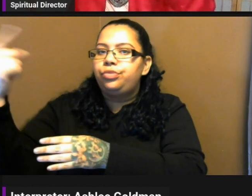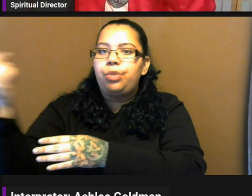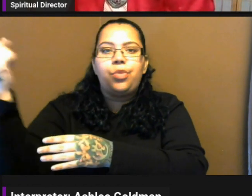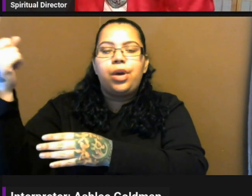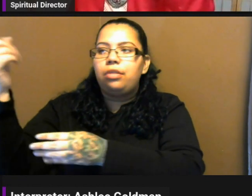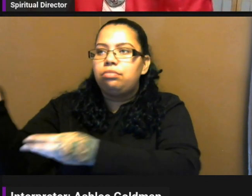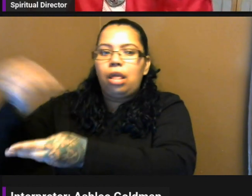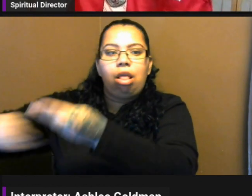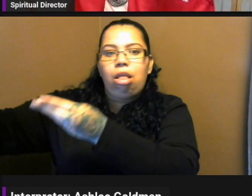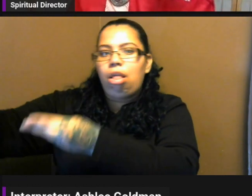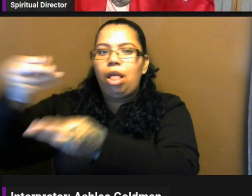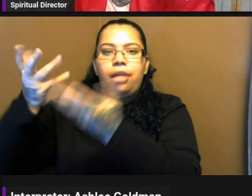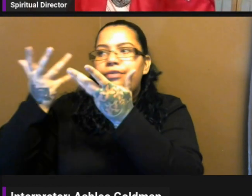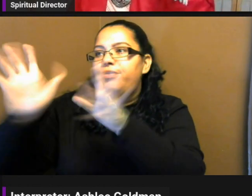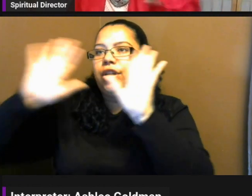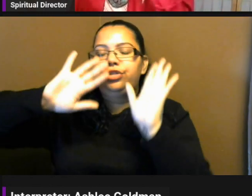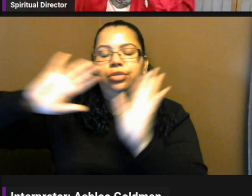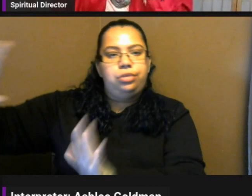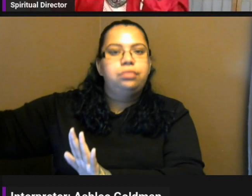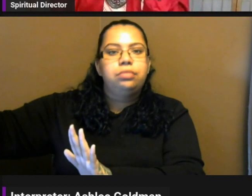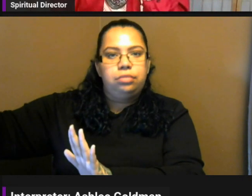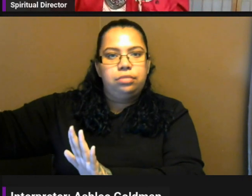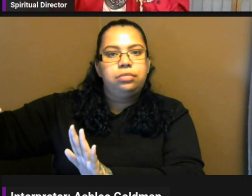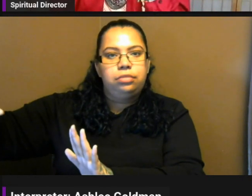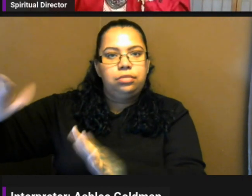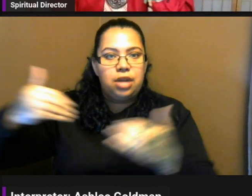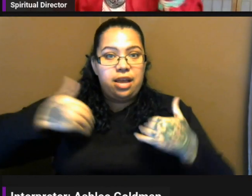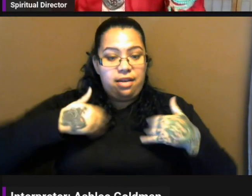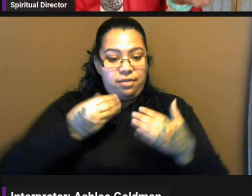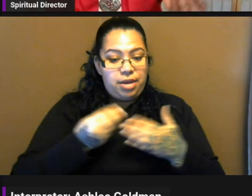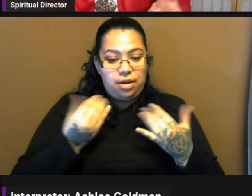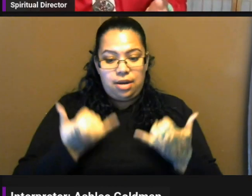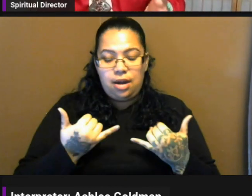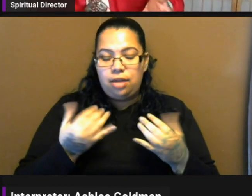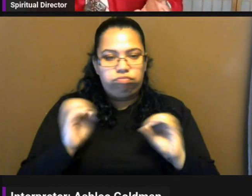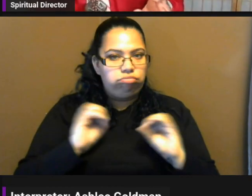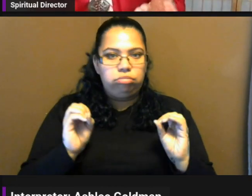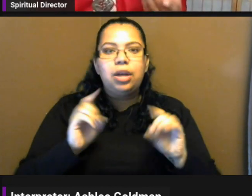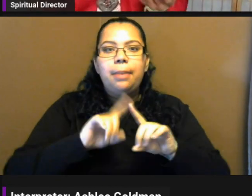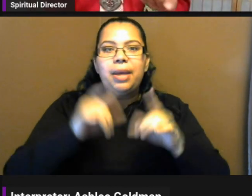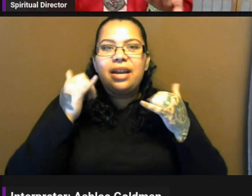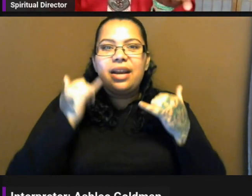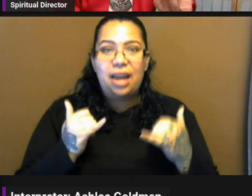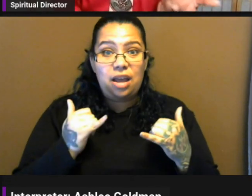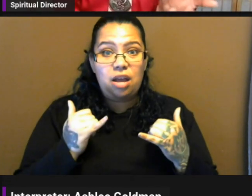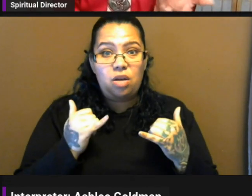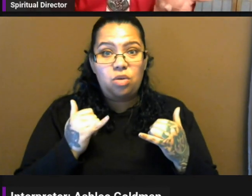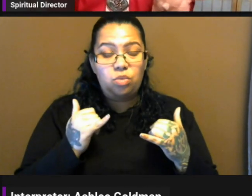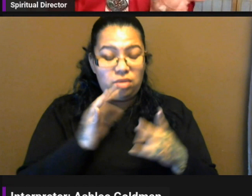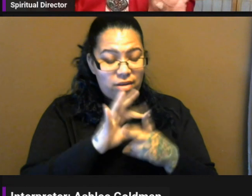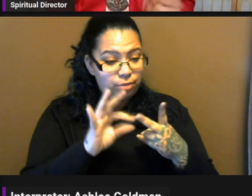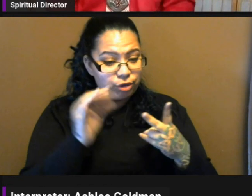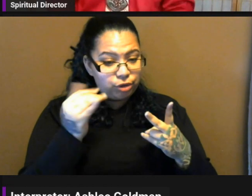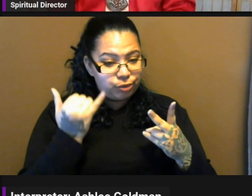Paris. Money's gone. The wallet's empty. So now the option is, so now what